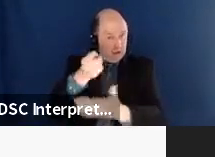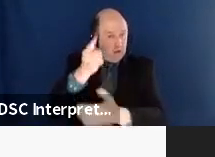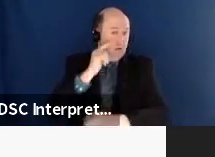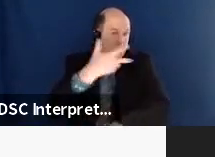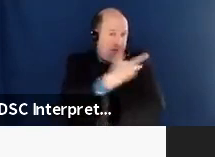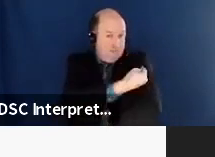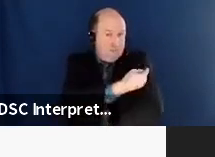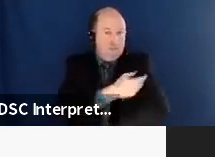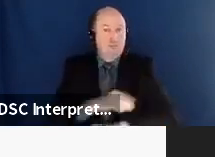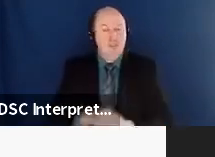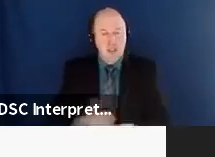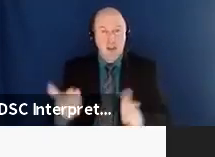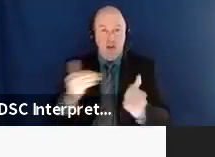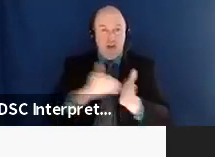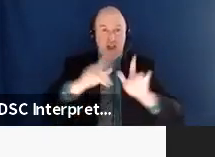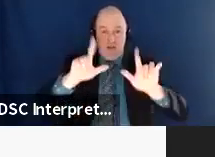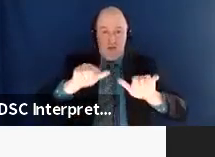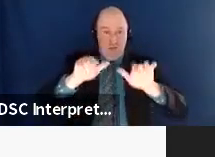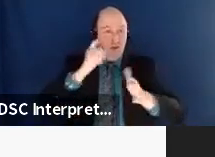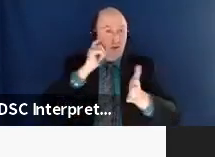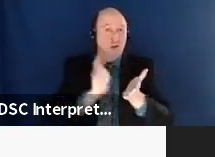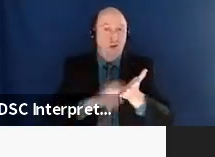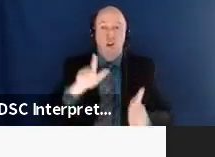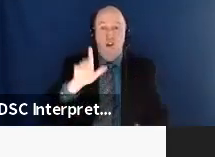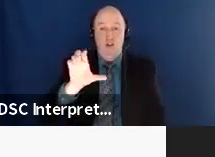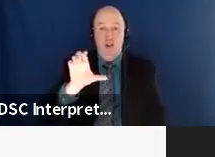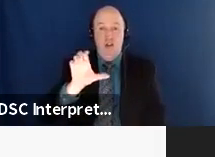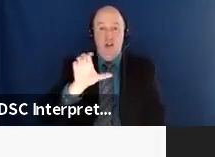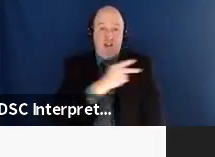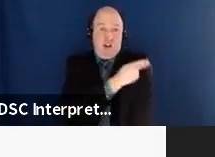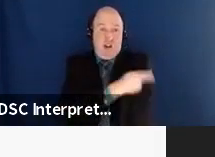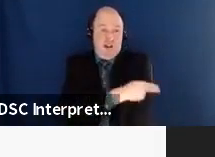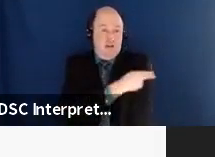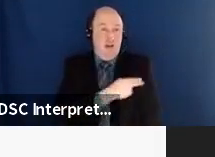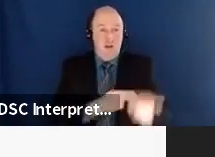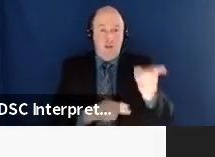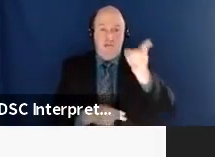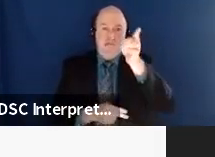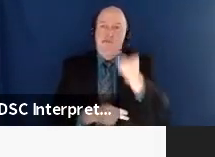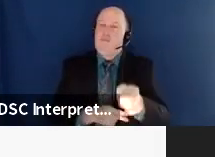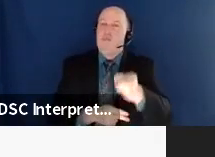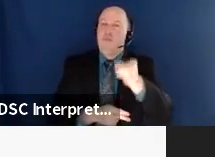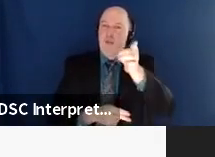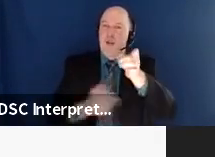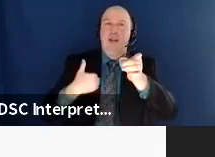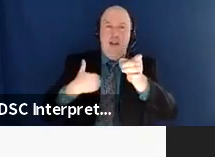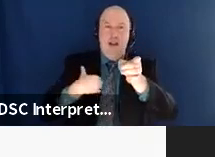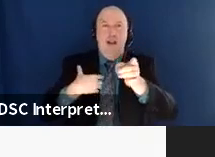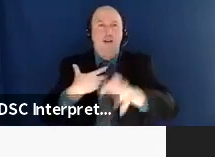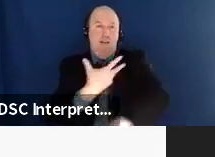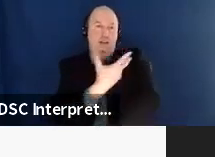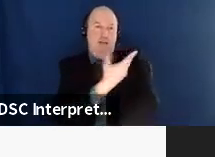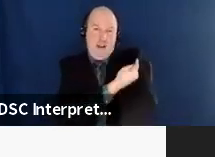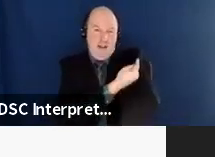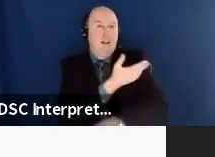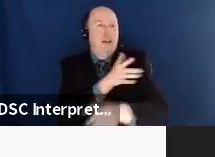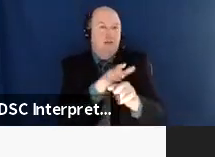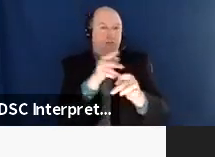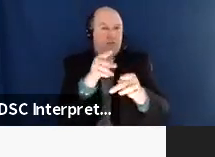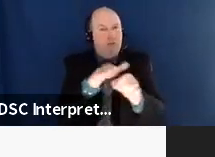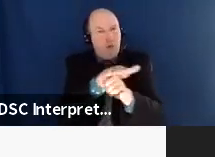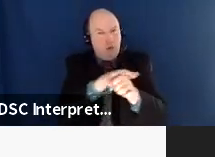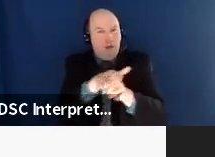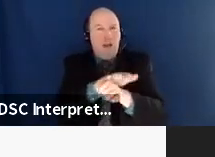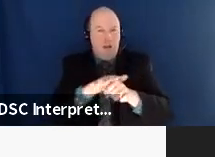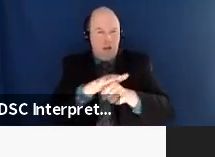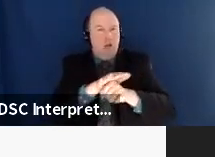see that Lucas County hospitals are all listed where they have COVID vaccine locations available.